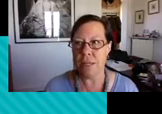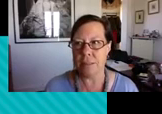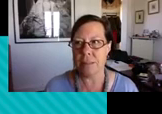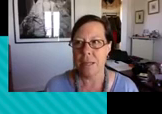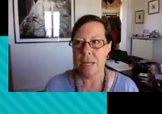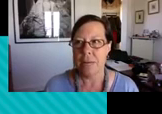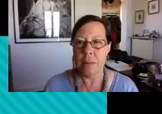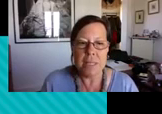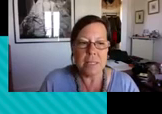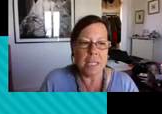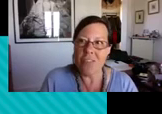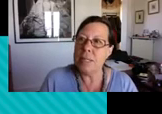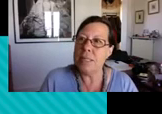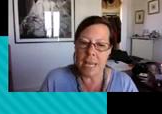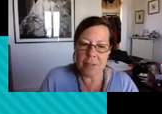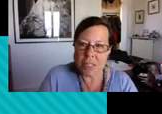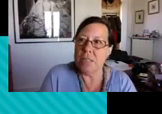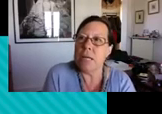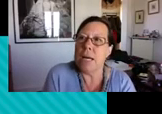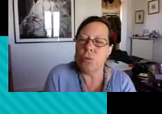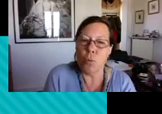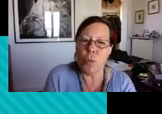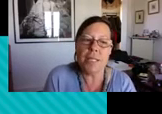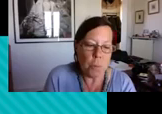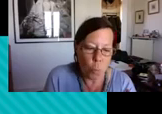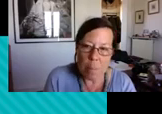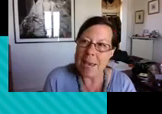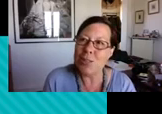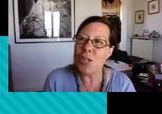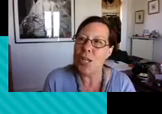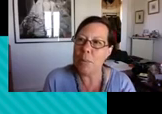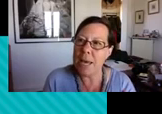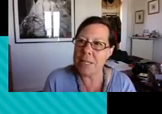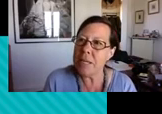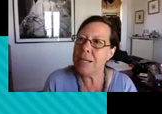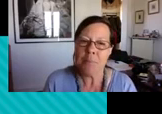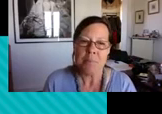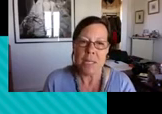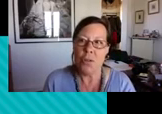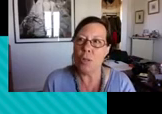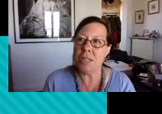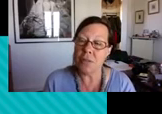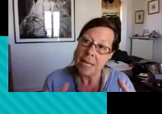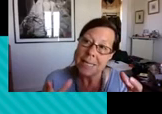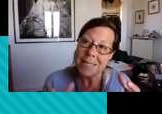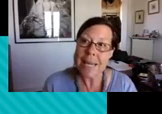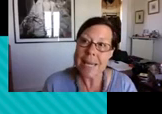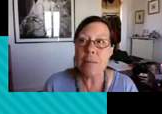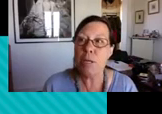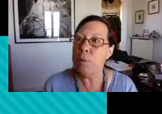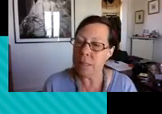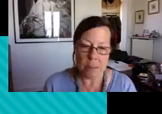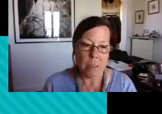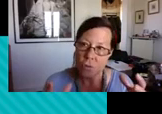new phase? That means that governments have still got to really well manage the pandemic in terms of testing